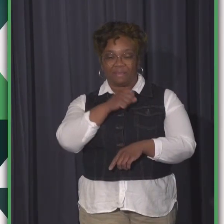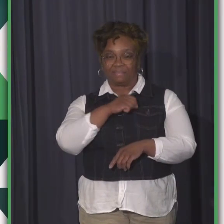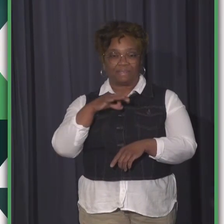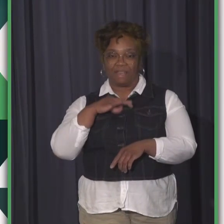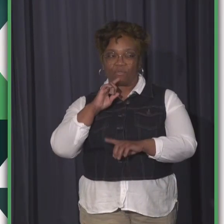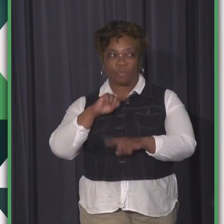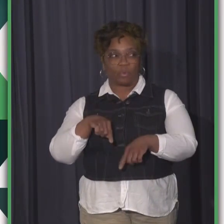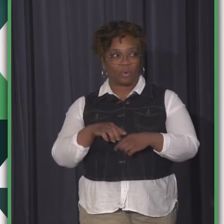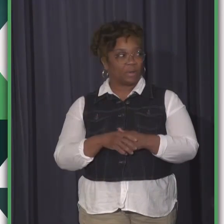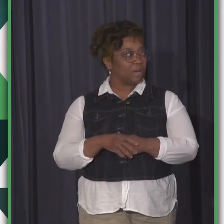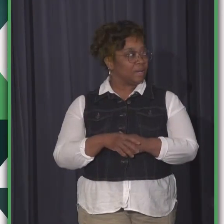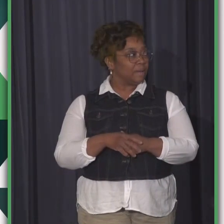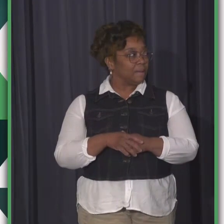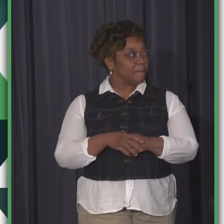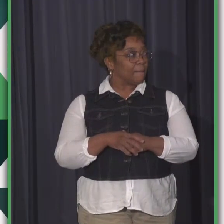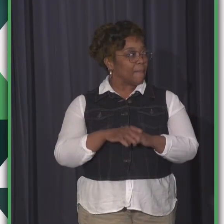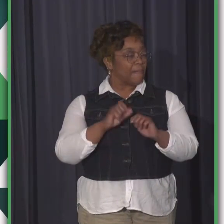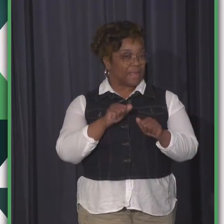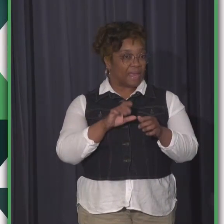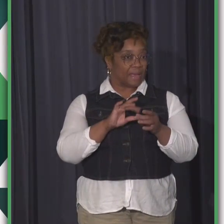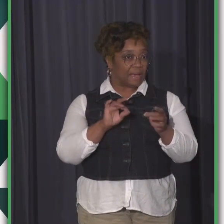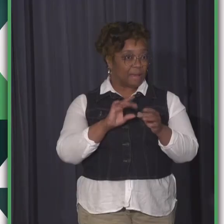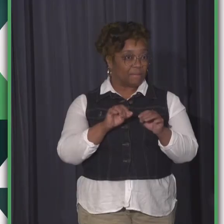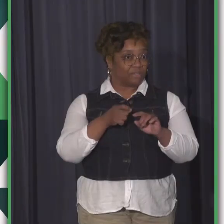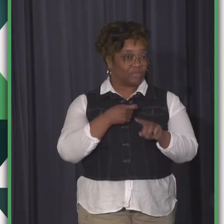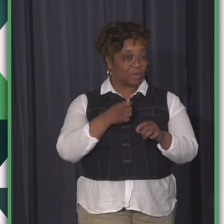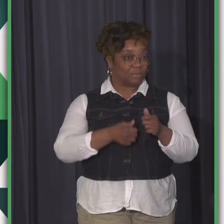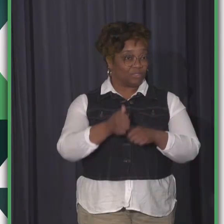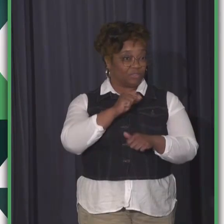We can get comments from the Chief of Police, can't we?